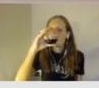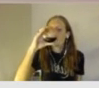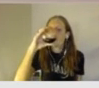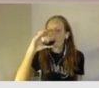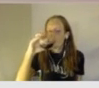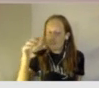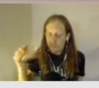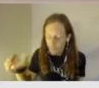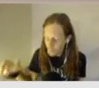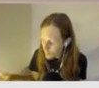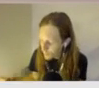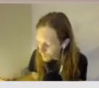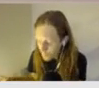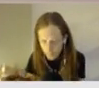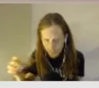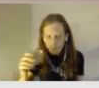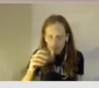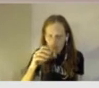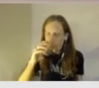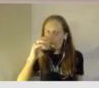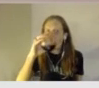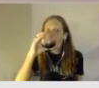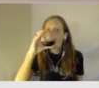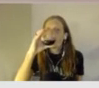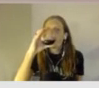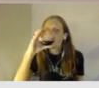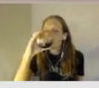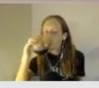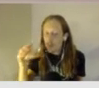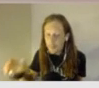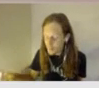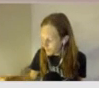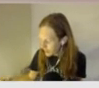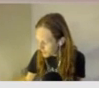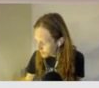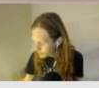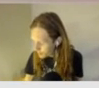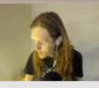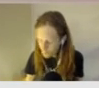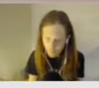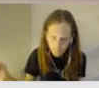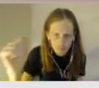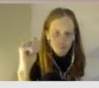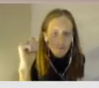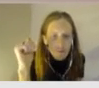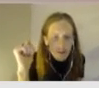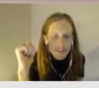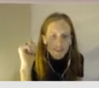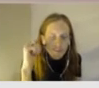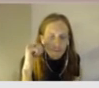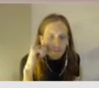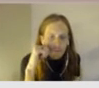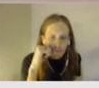had their challenges certainly over the years. You know, you see the inequality and the racism that exists,